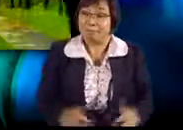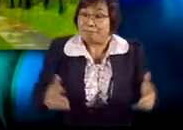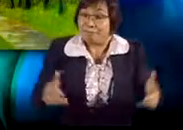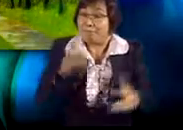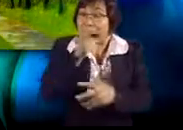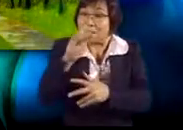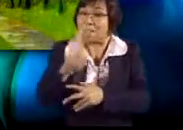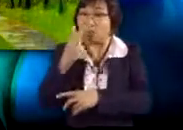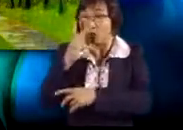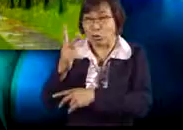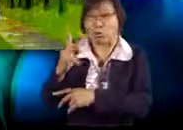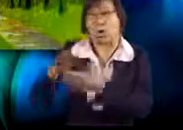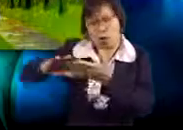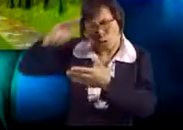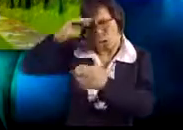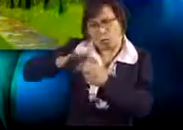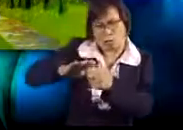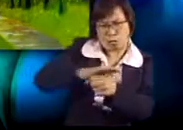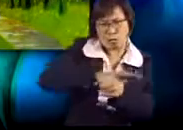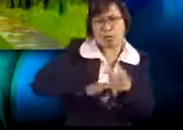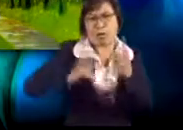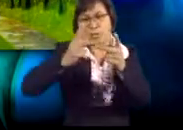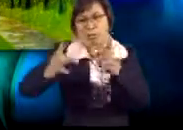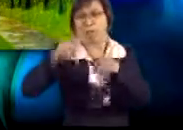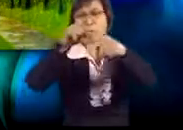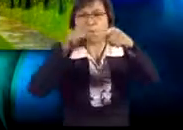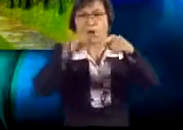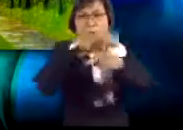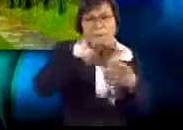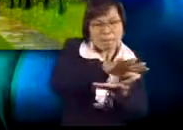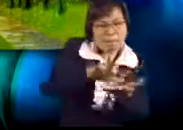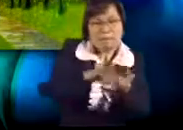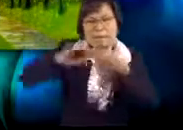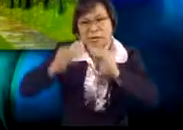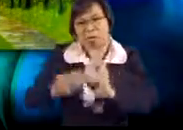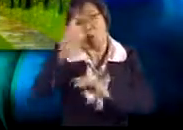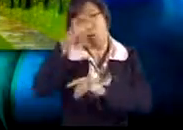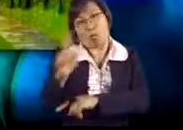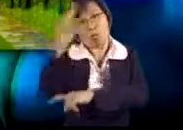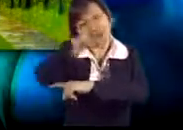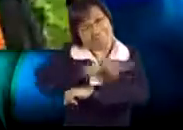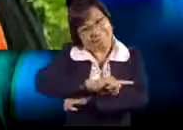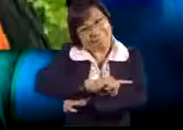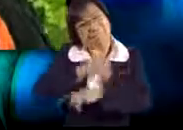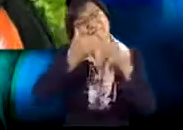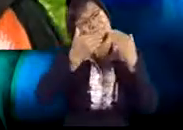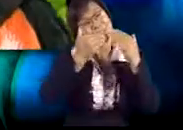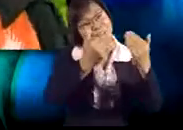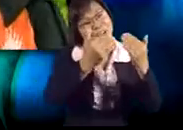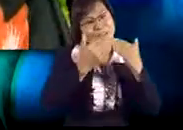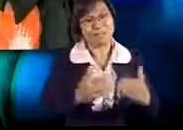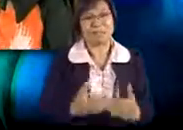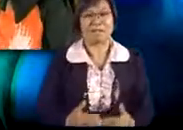Well, Nick, looks like you have learned enough on improper fractions and mixed numbers for one day. Thanks,